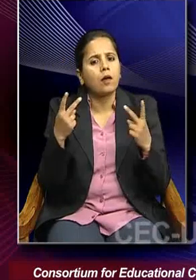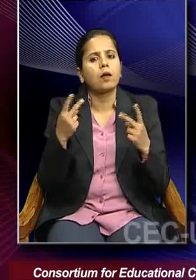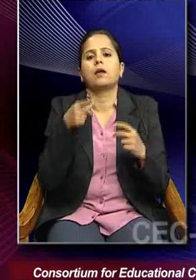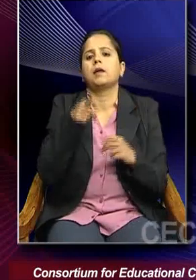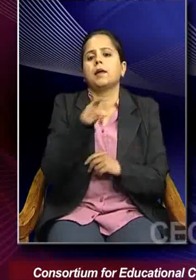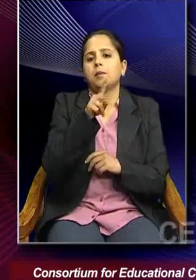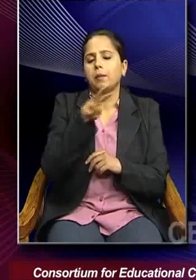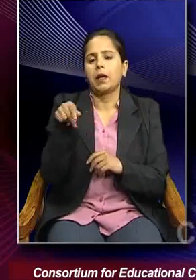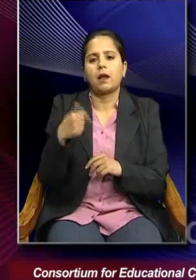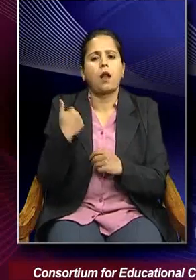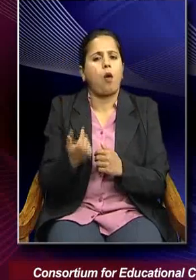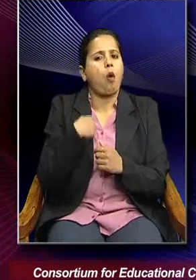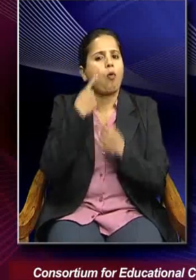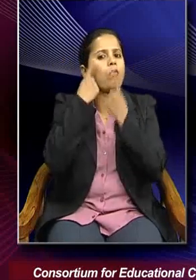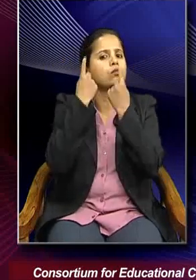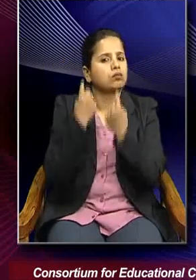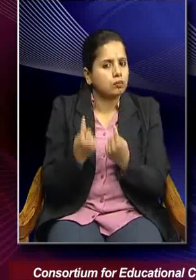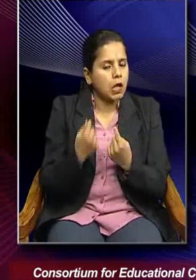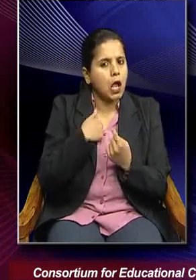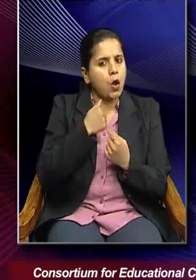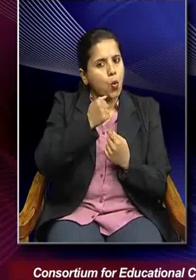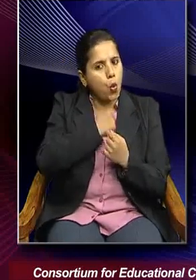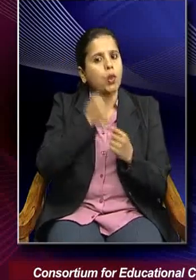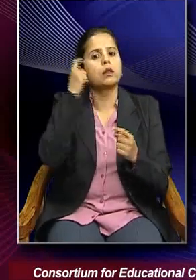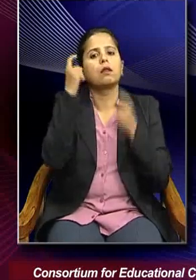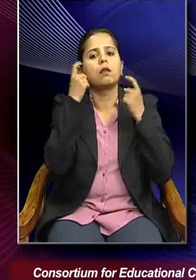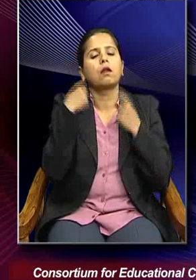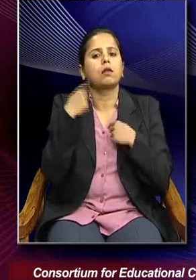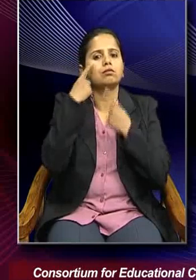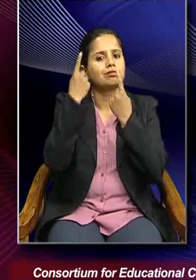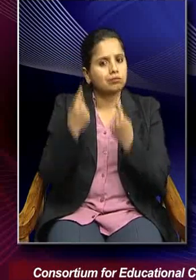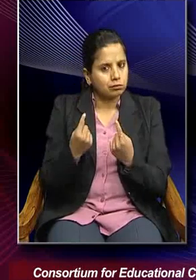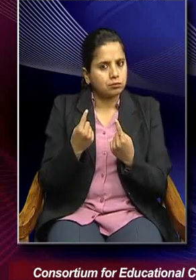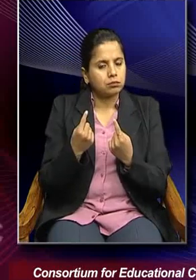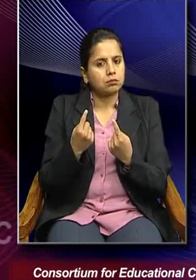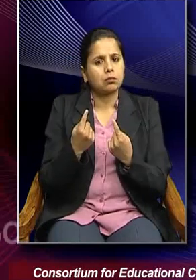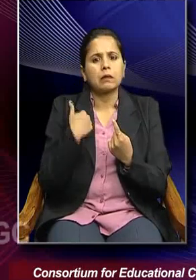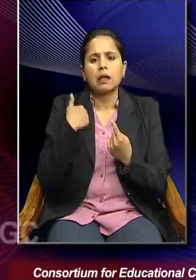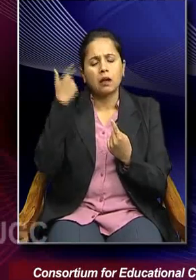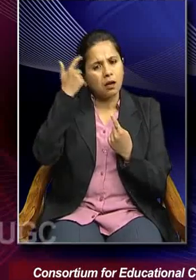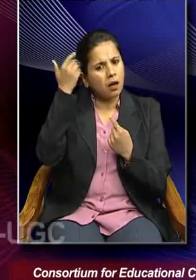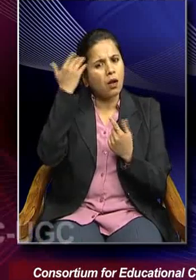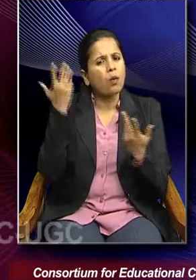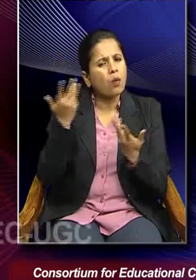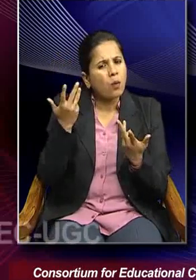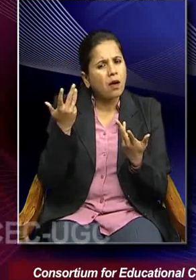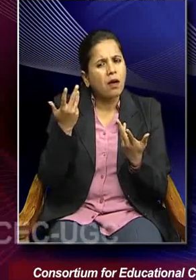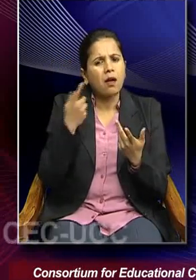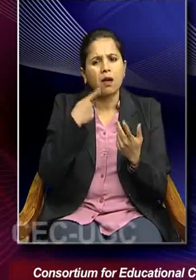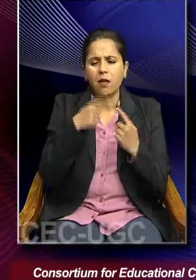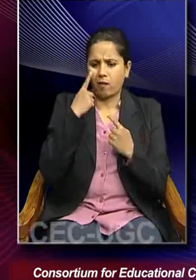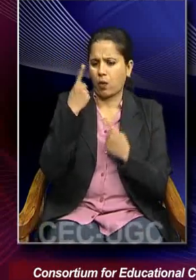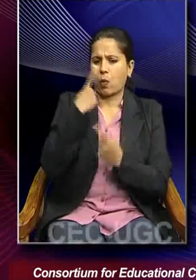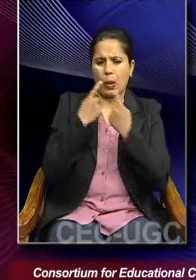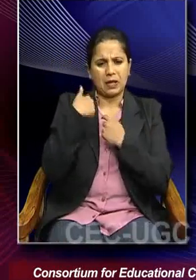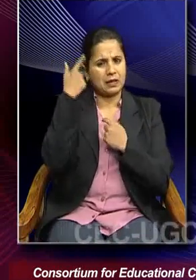is evaluating our own thinking, evaluating what's going on within us, and that